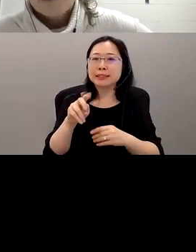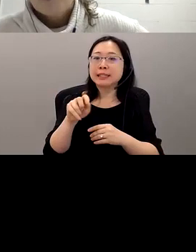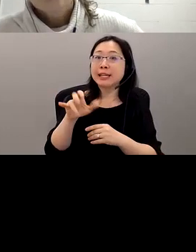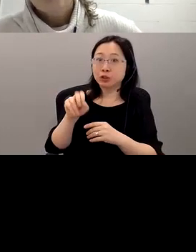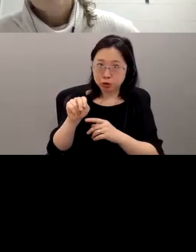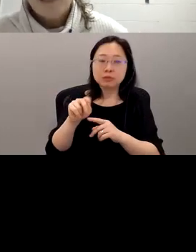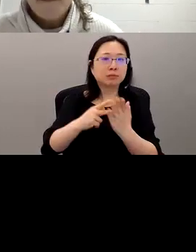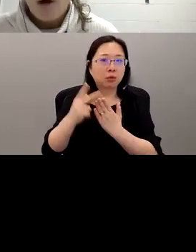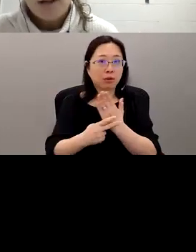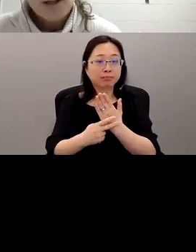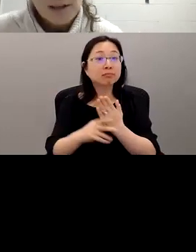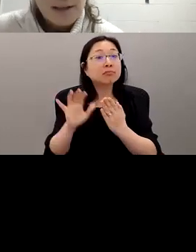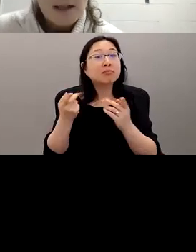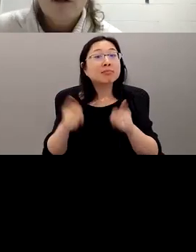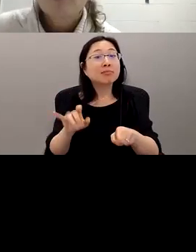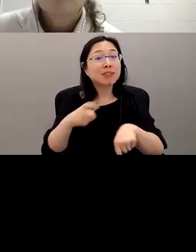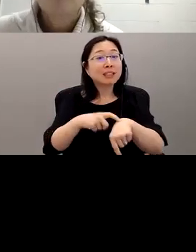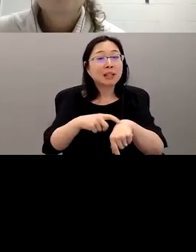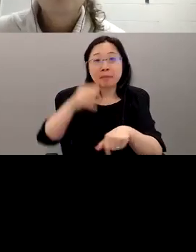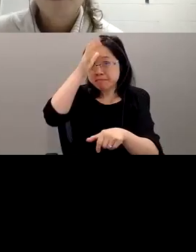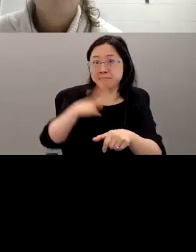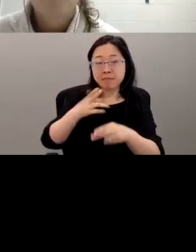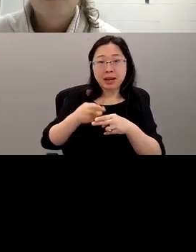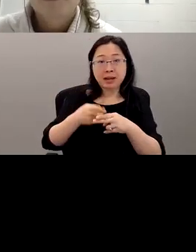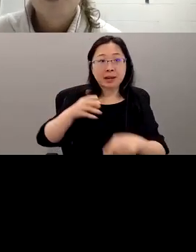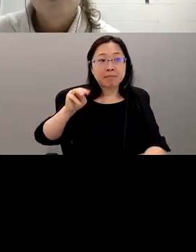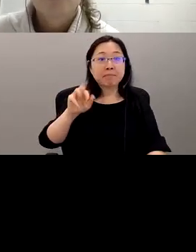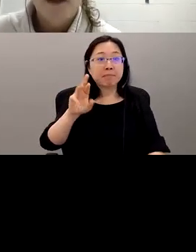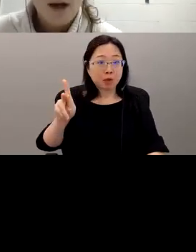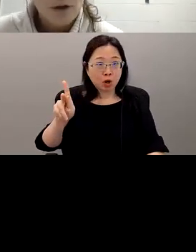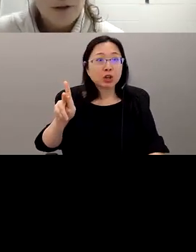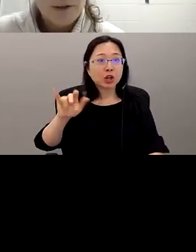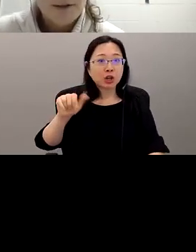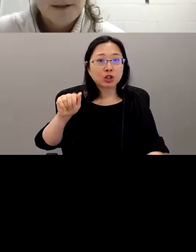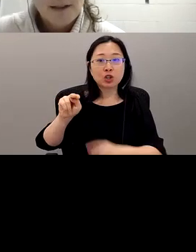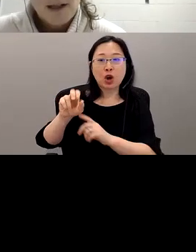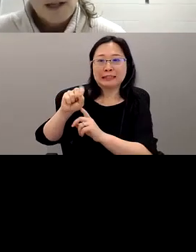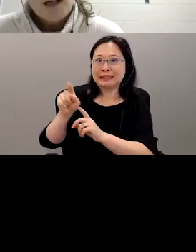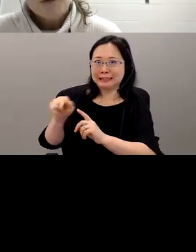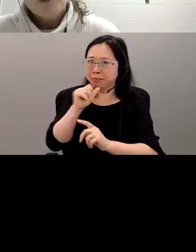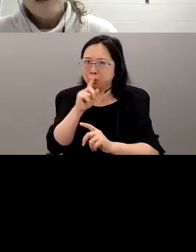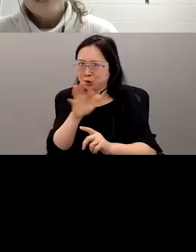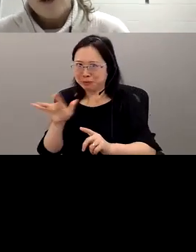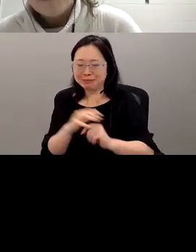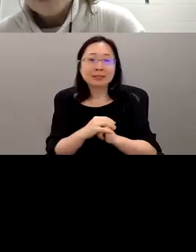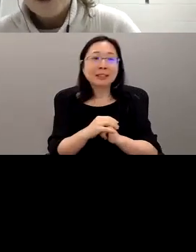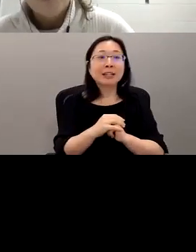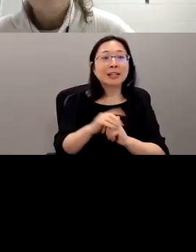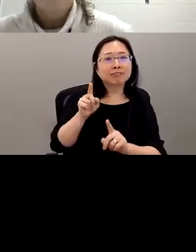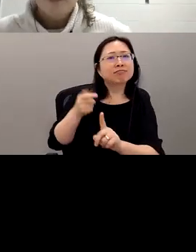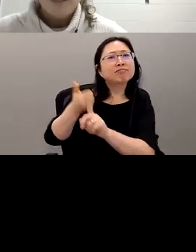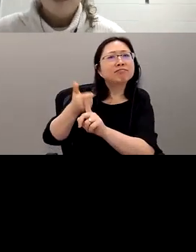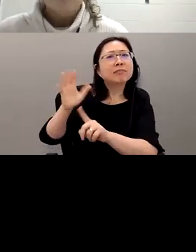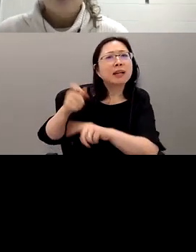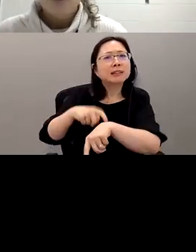And a gentleman named Mark Yancey, who was one of our organization's founders, he was a probation officer who